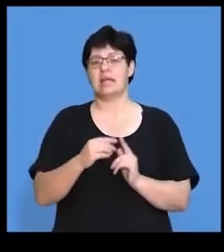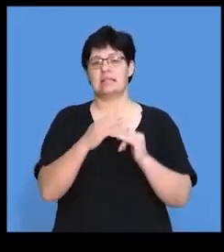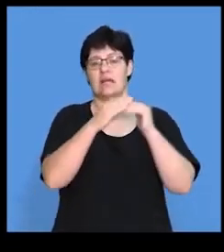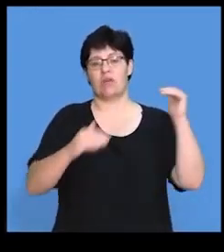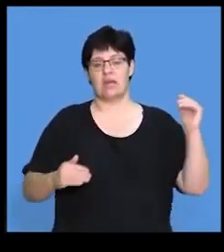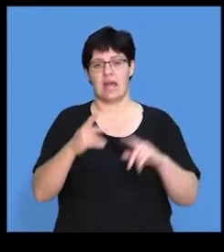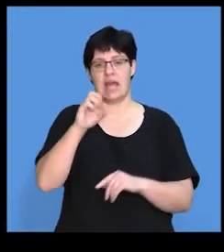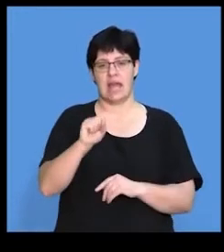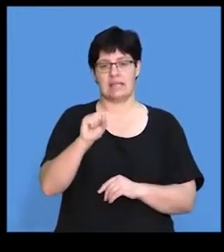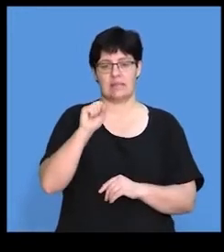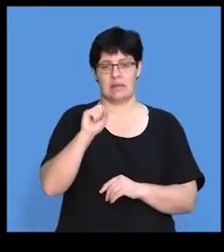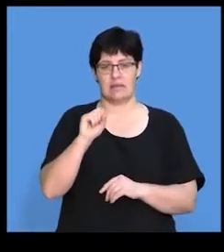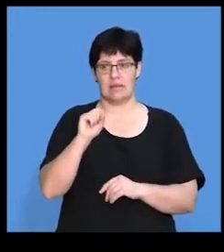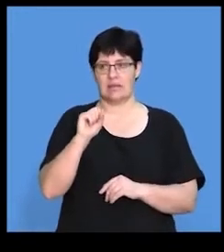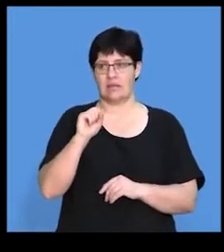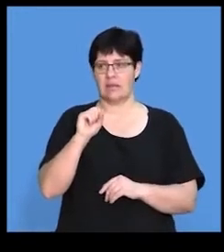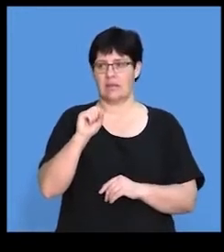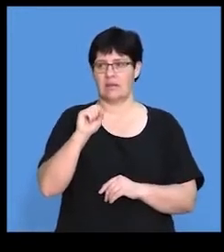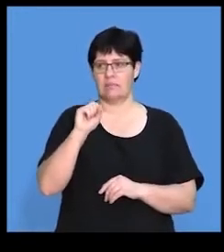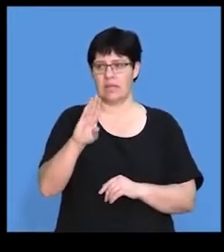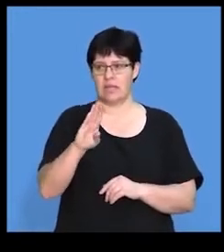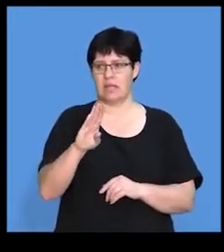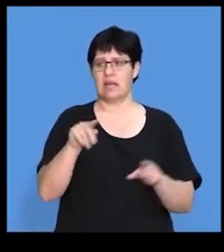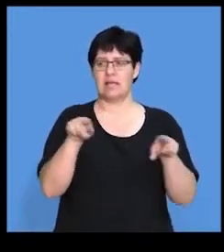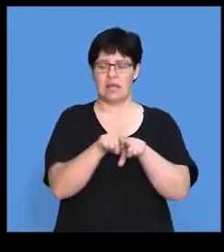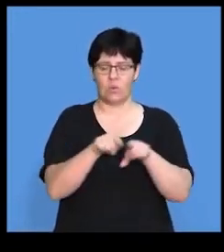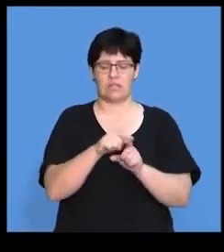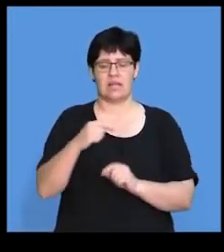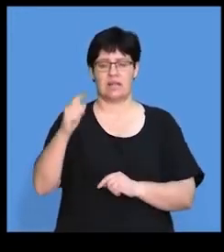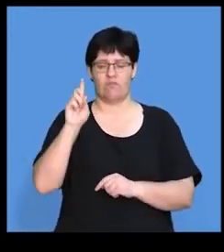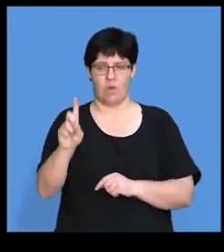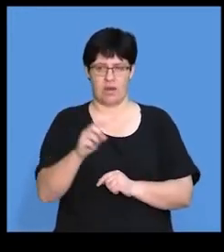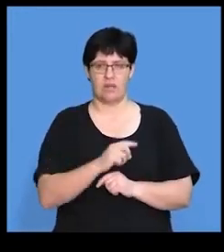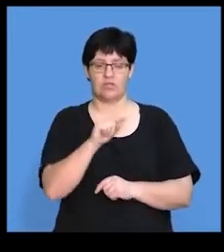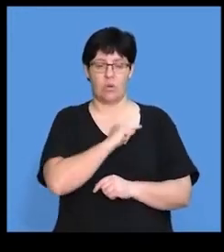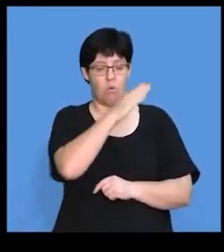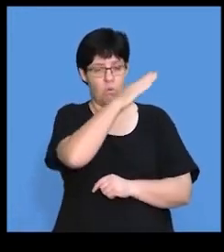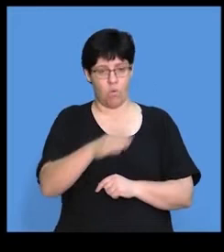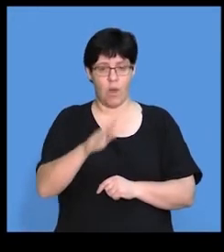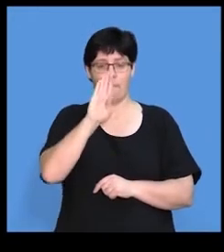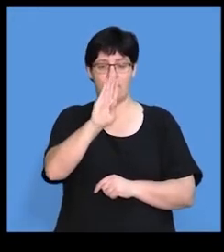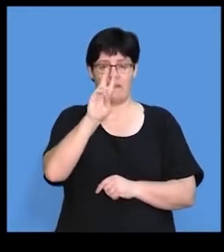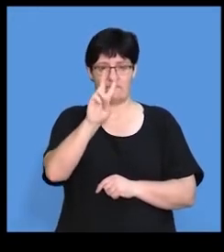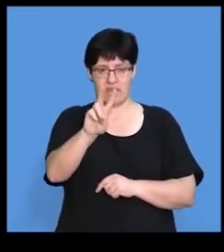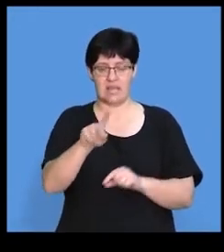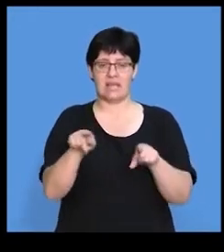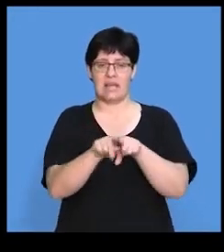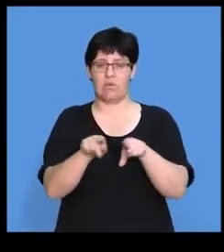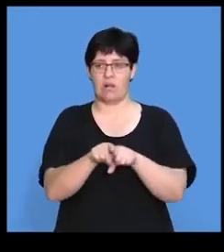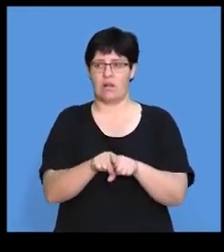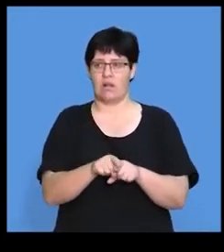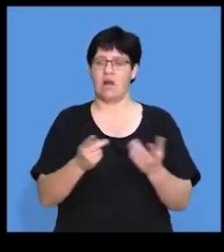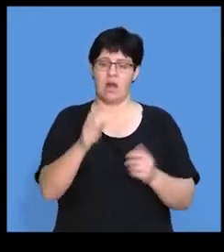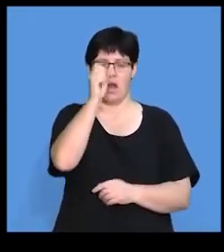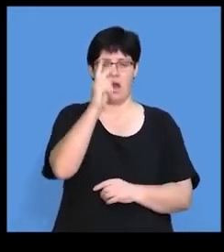SB, must be equal to -1. And therefore, we know that the gradient of line BV is equal to 1/2.